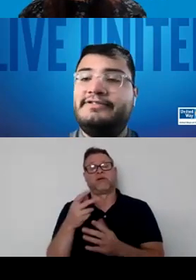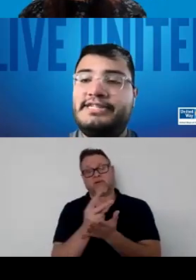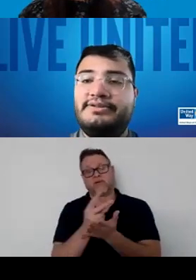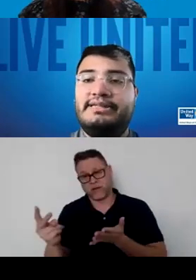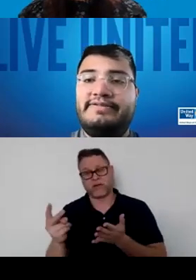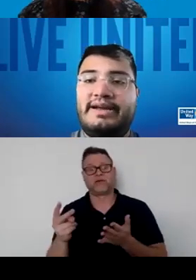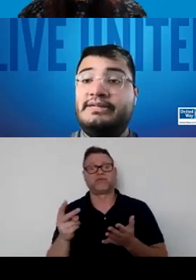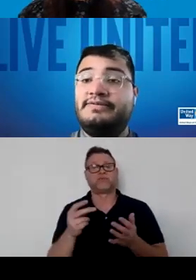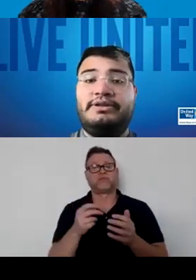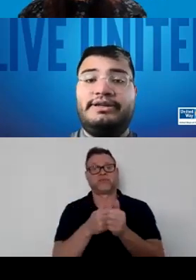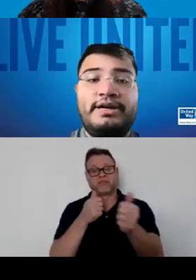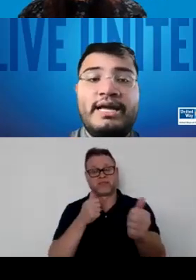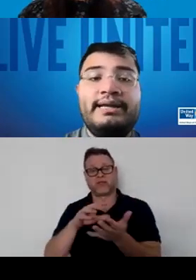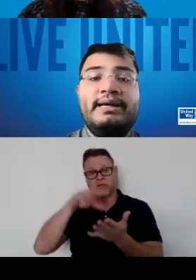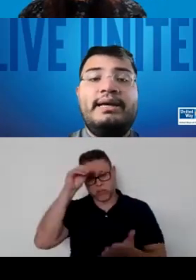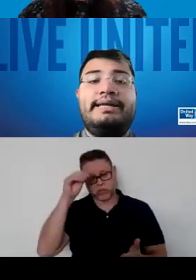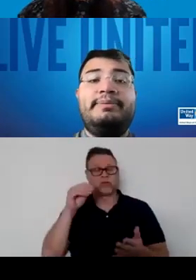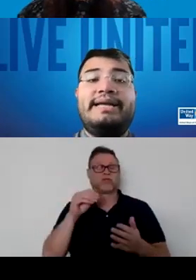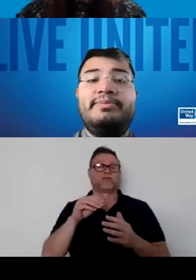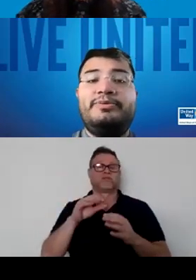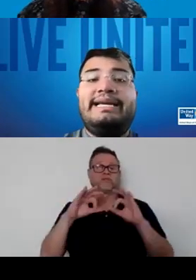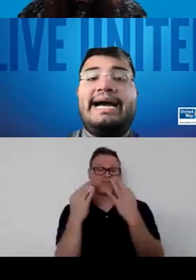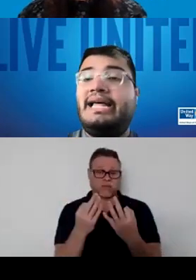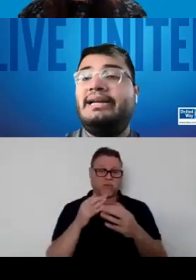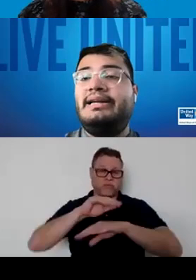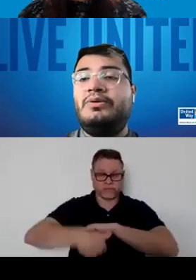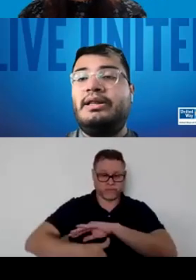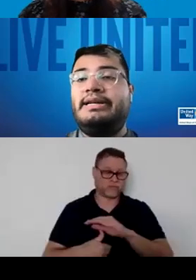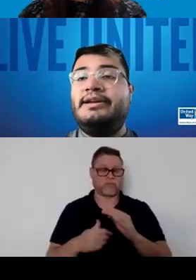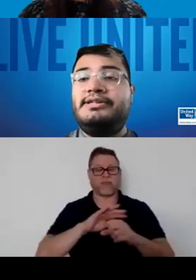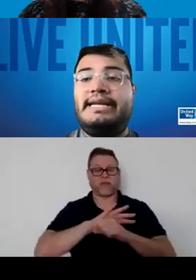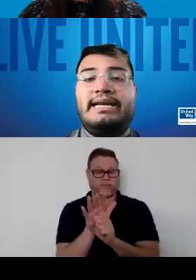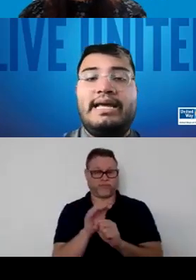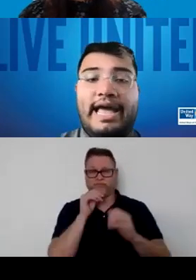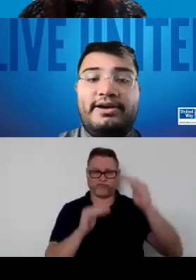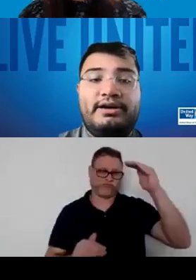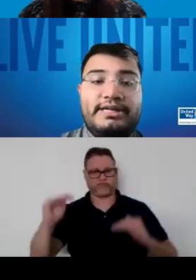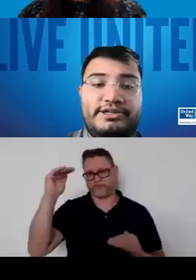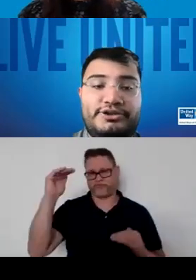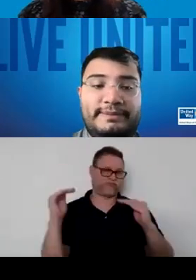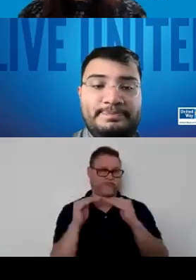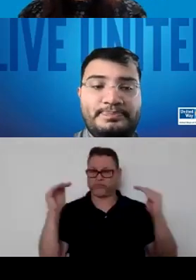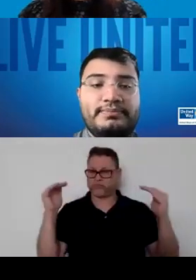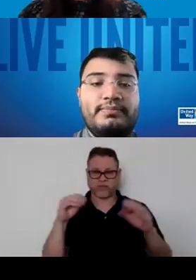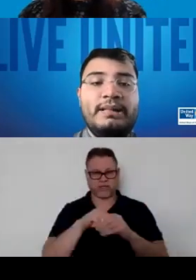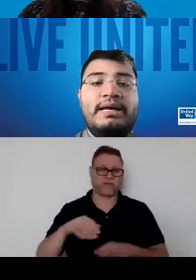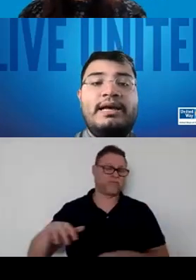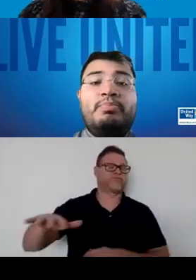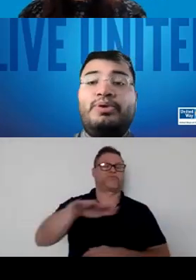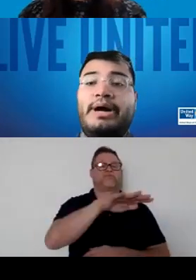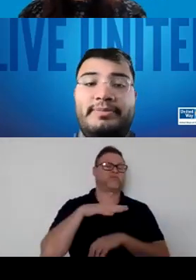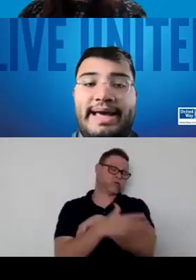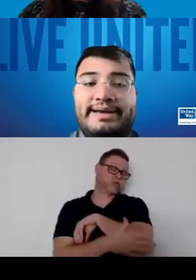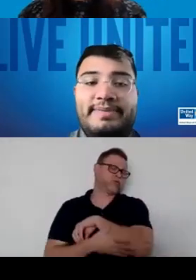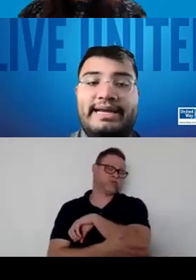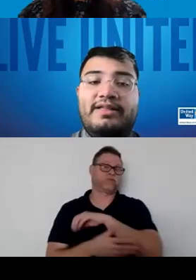reality for students and families virtually overnight, the pandemic really highlighted inequality in our state and our country.